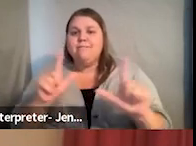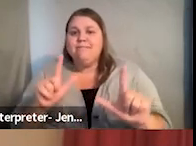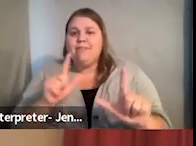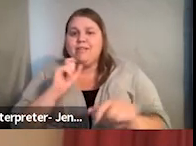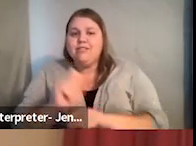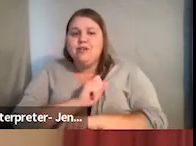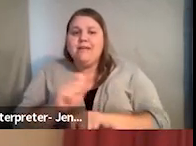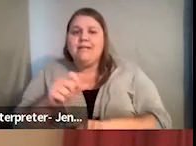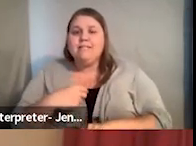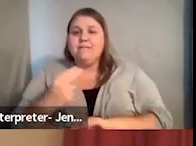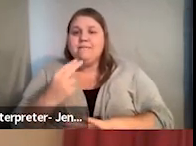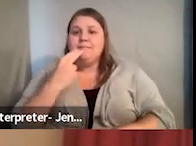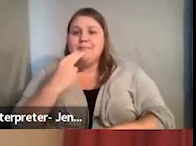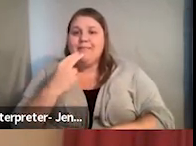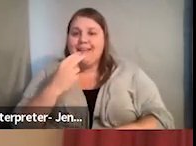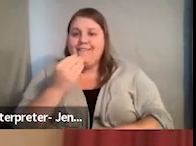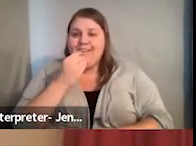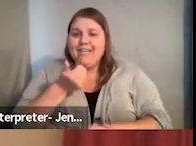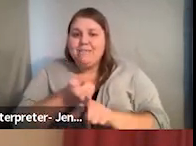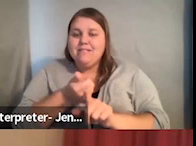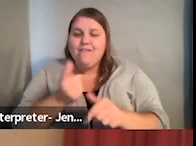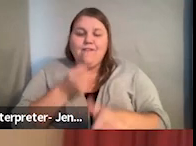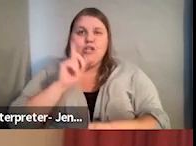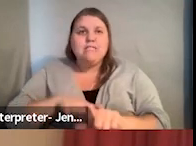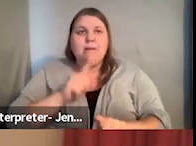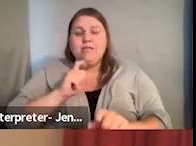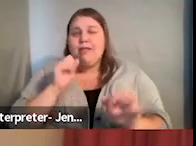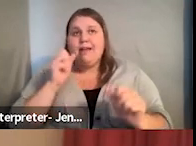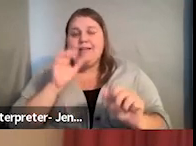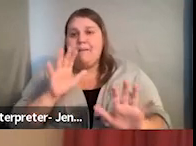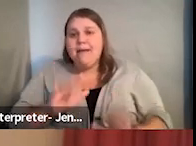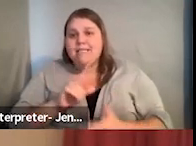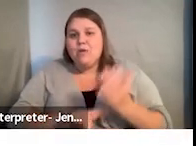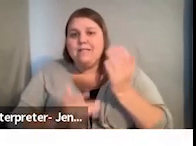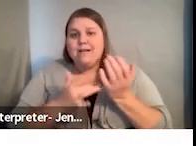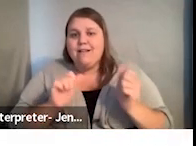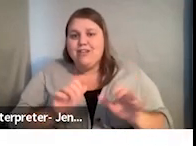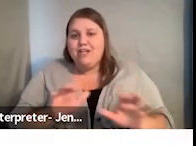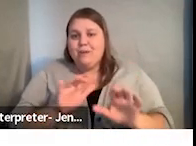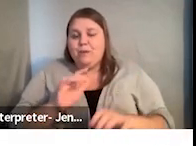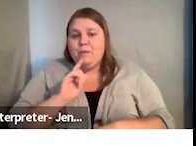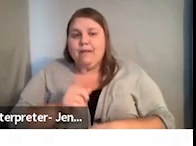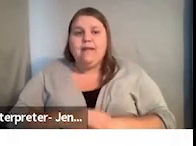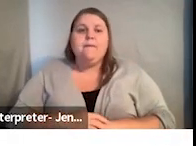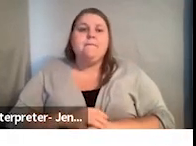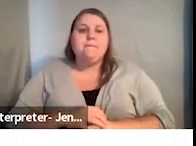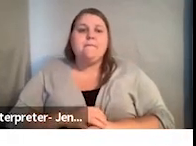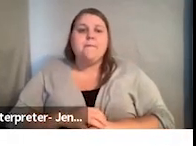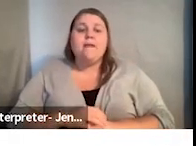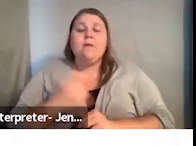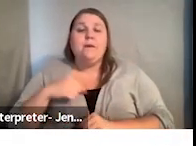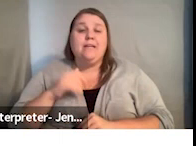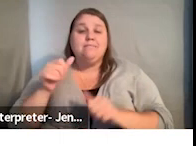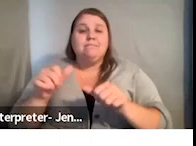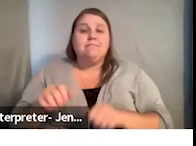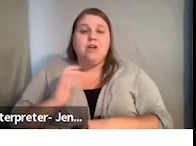at Echoing Hills be able to feed himself for the first time. It's just kind of amazing what tech can do. We also have this on our website around